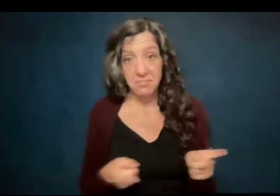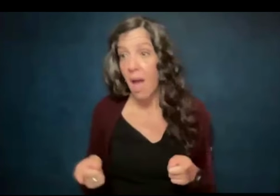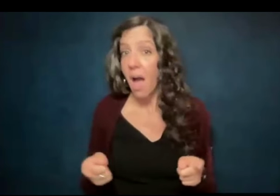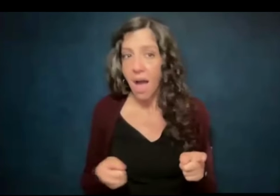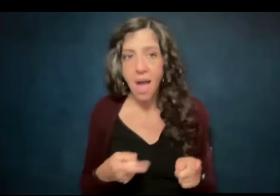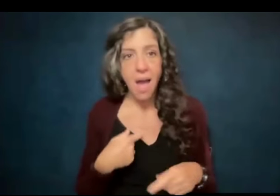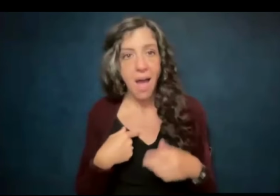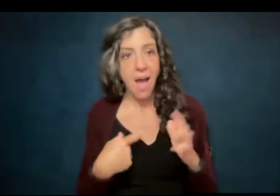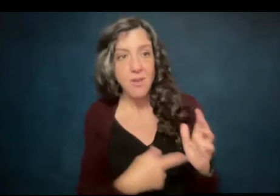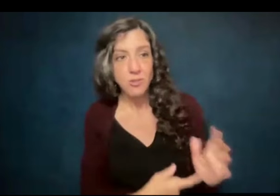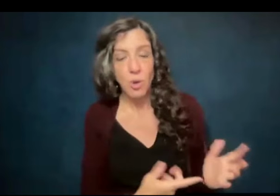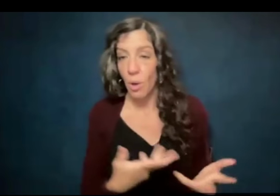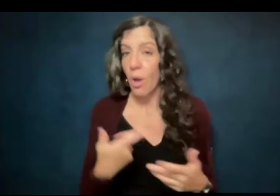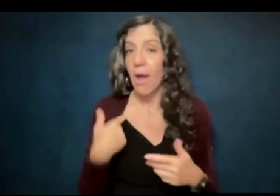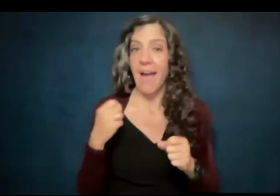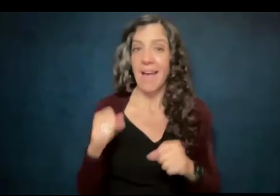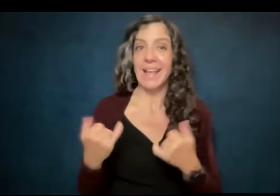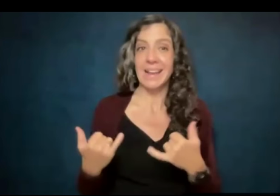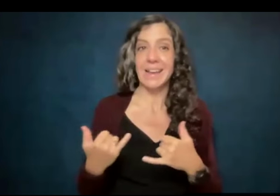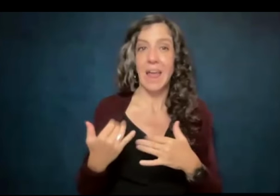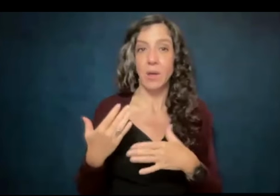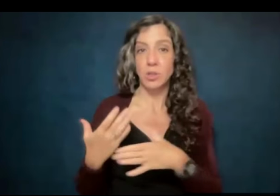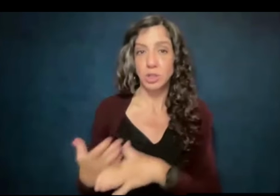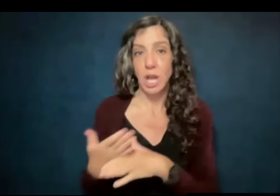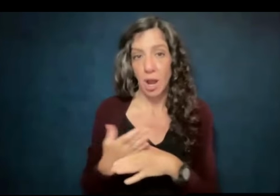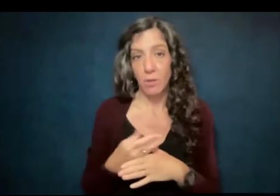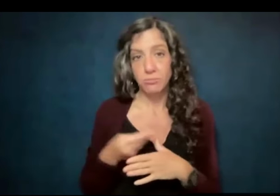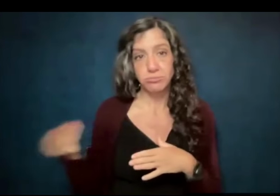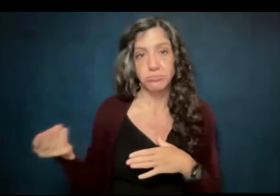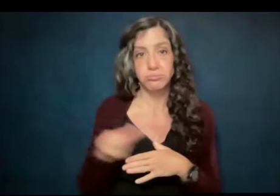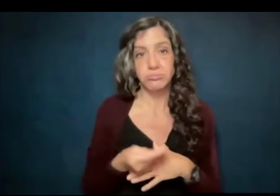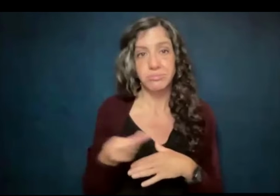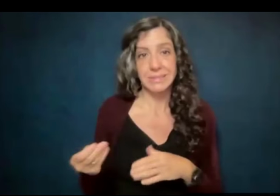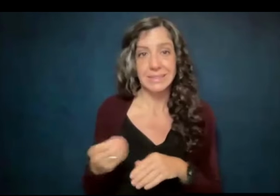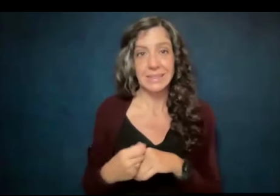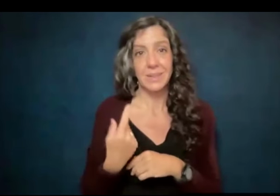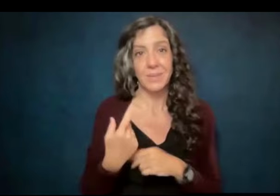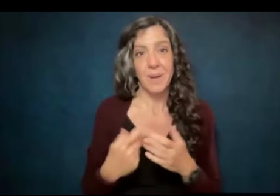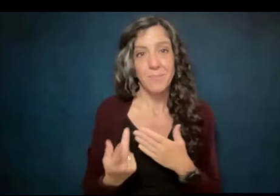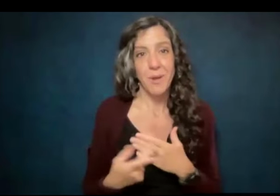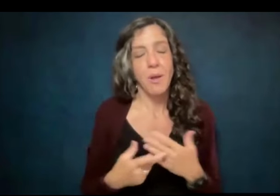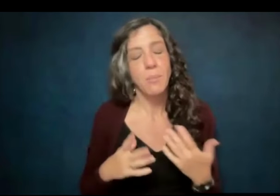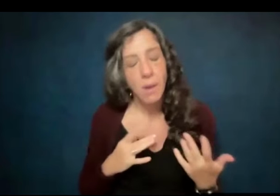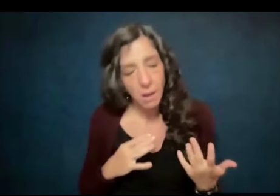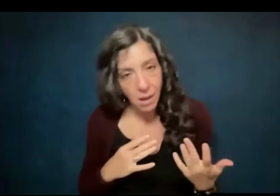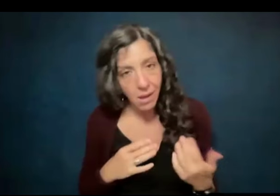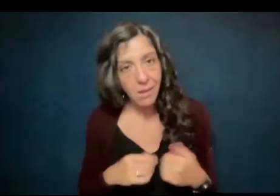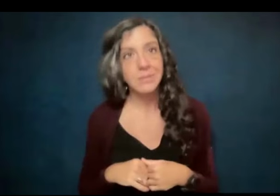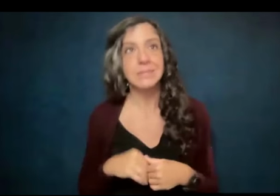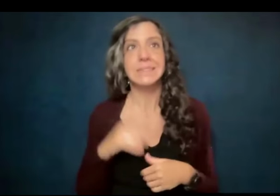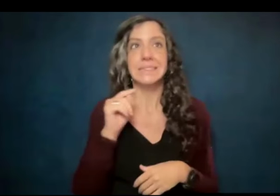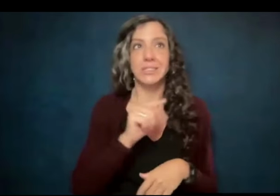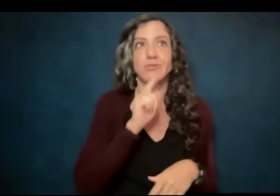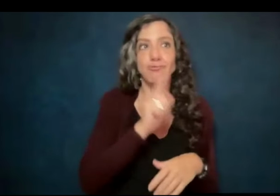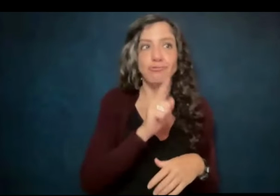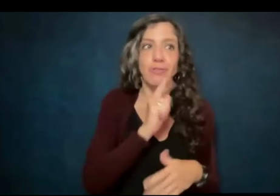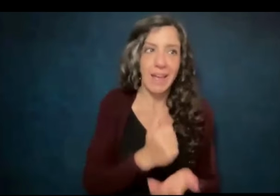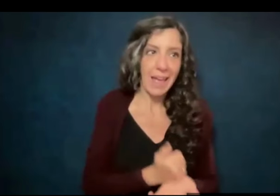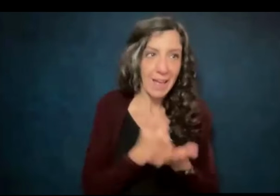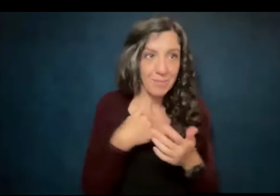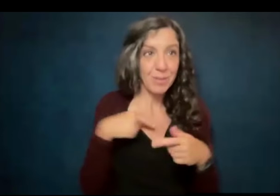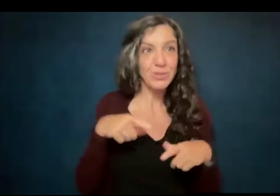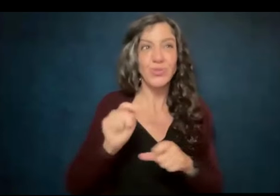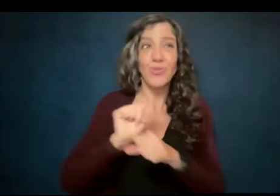share the pass application back and forth. We can both view it, right? And so this was really helpful